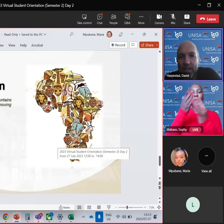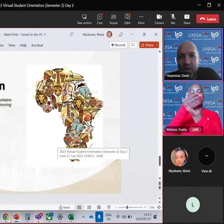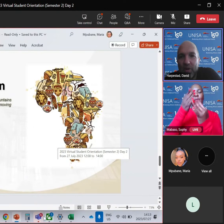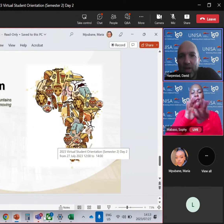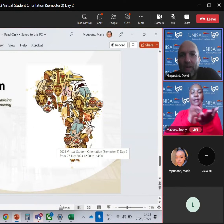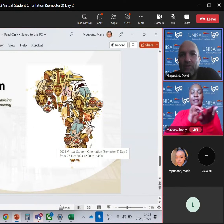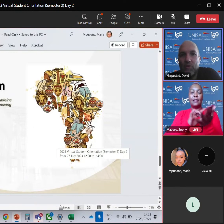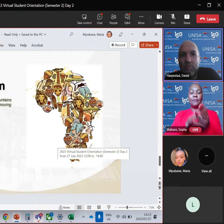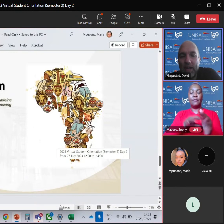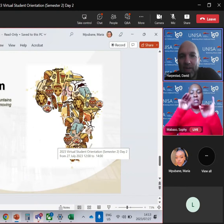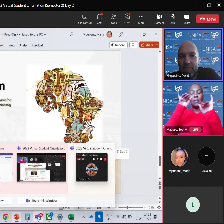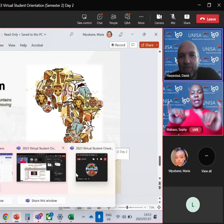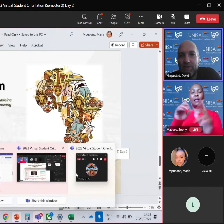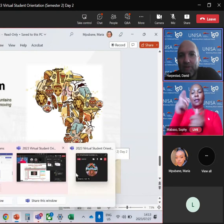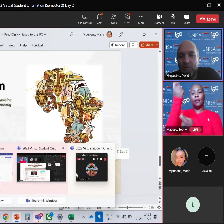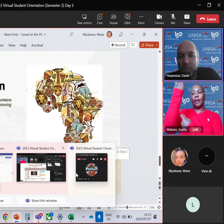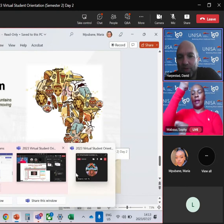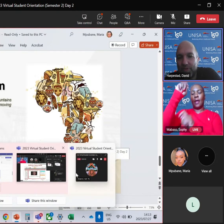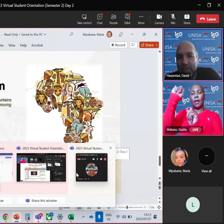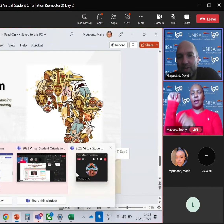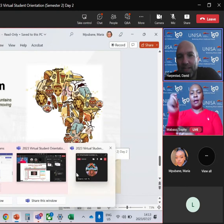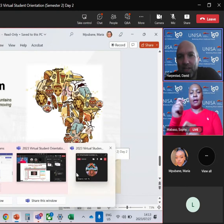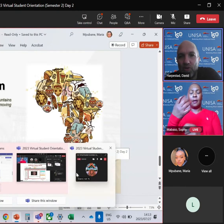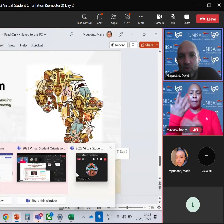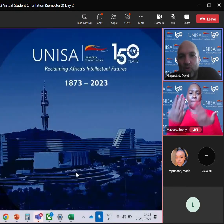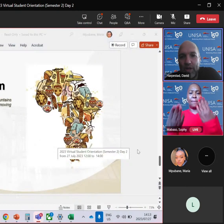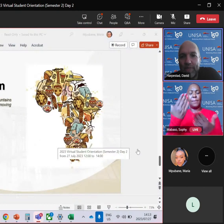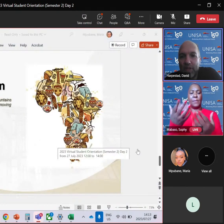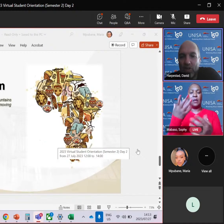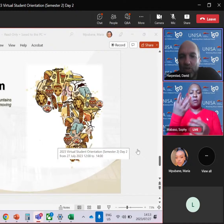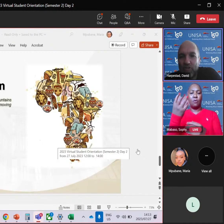staying in an area and you might have a